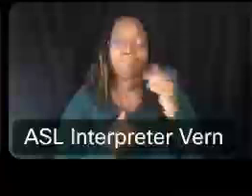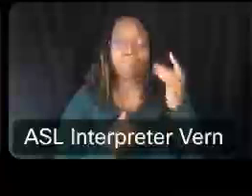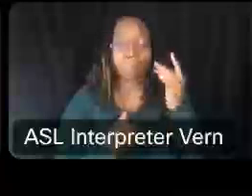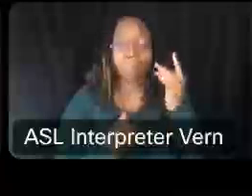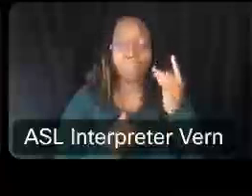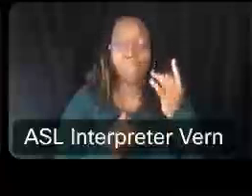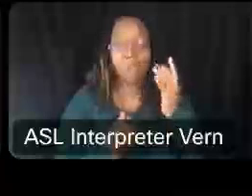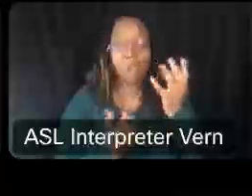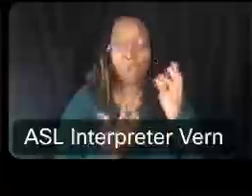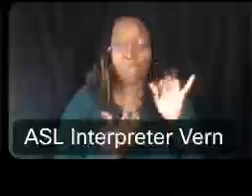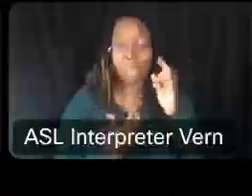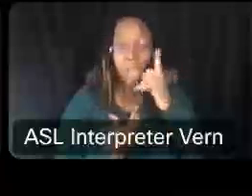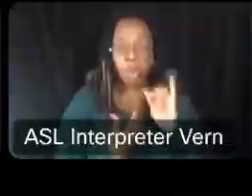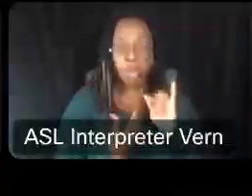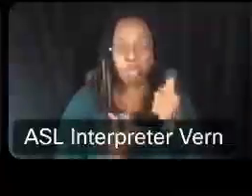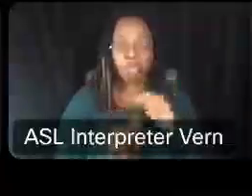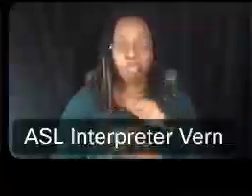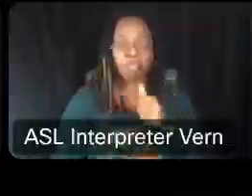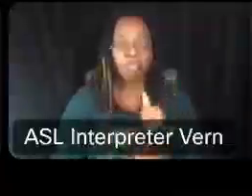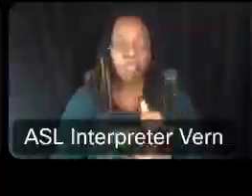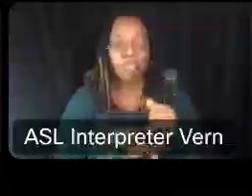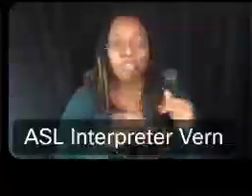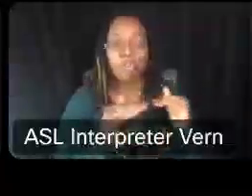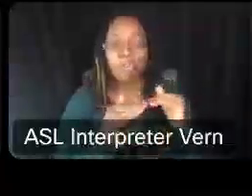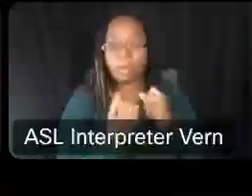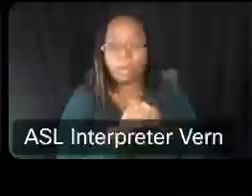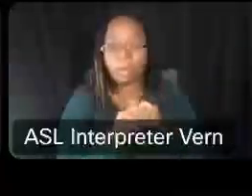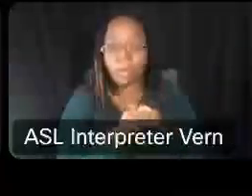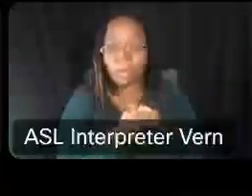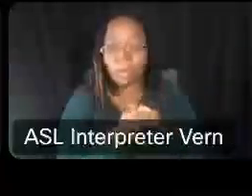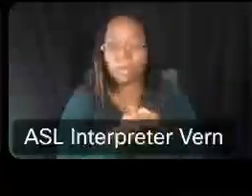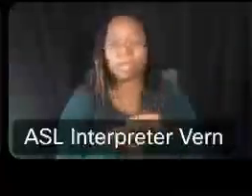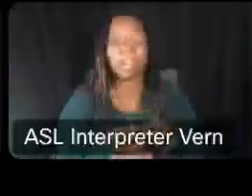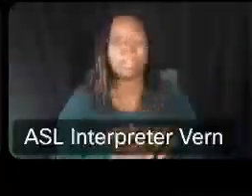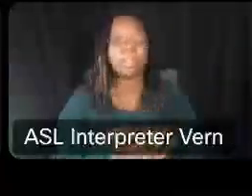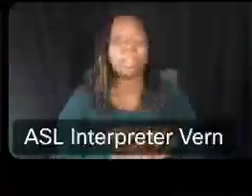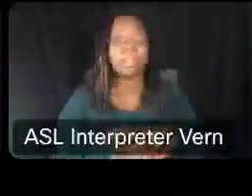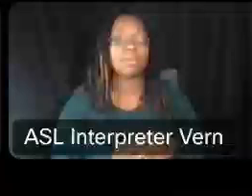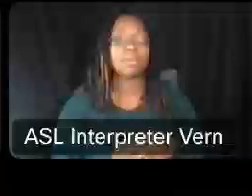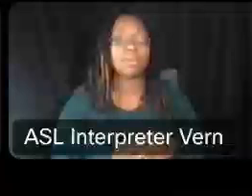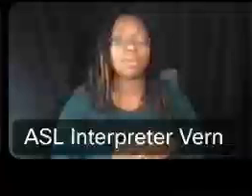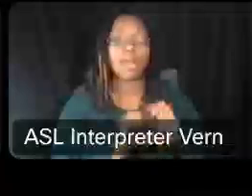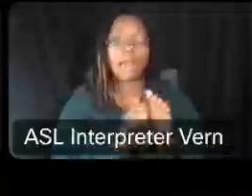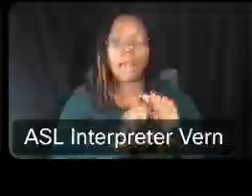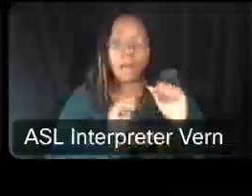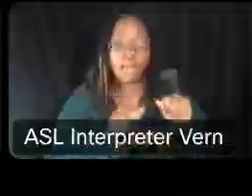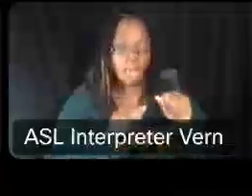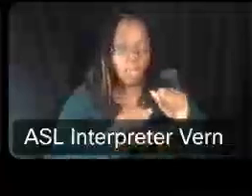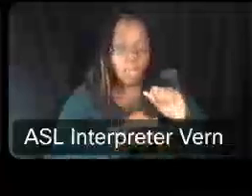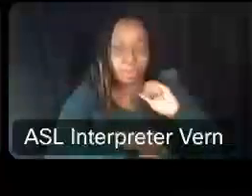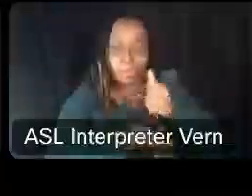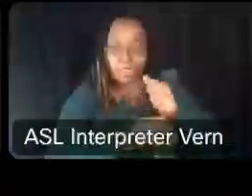look like to implement peer support? What is that? How can you lay that out, right?